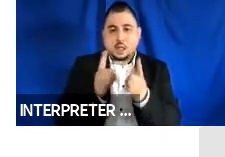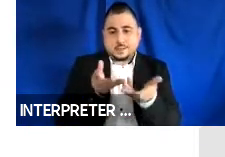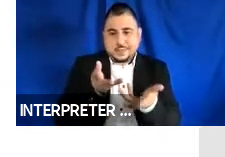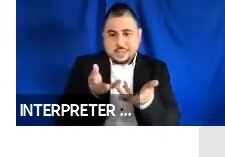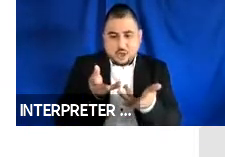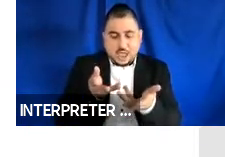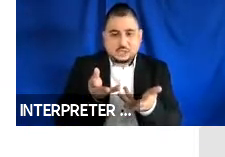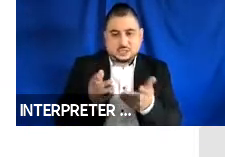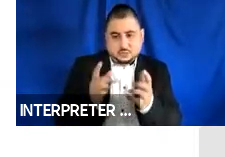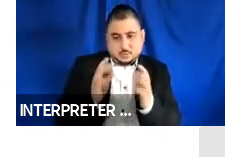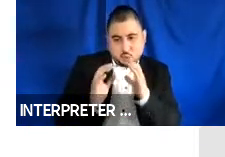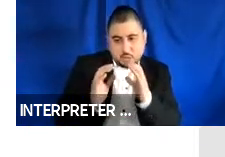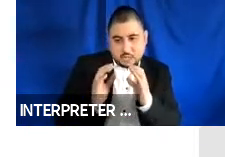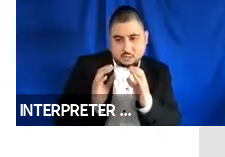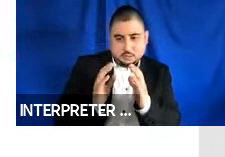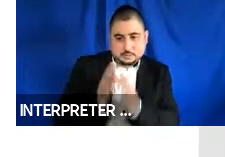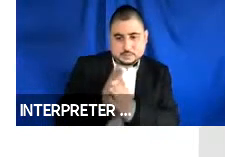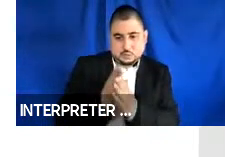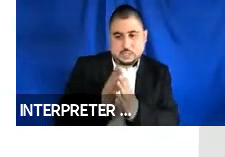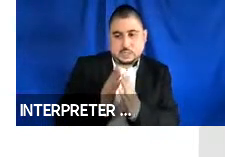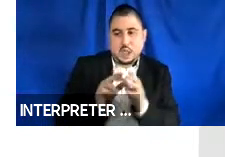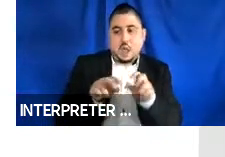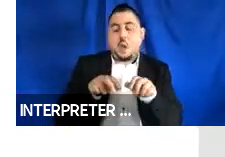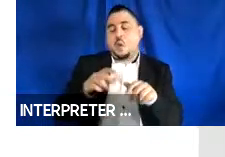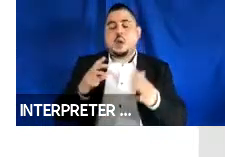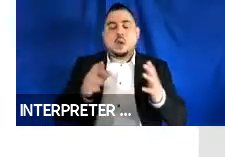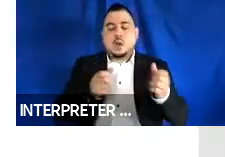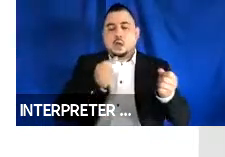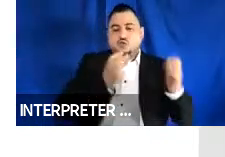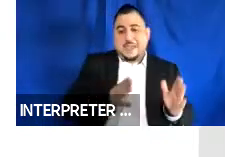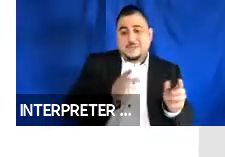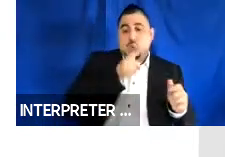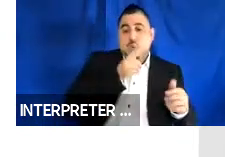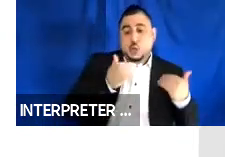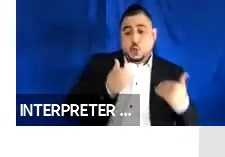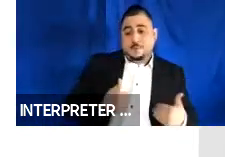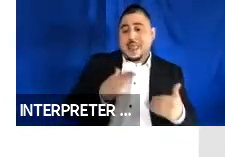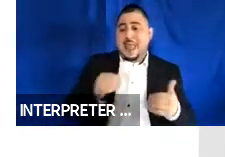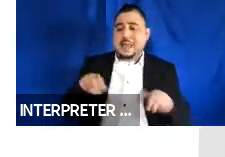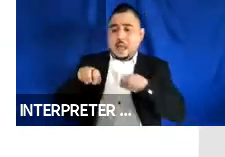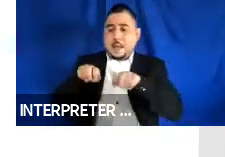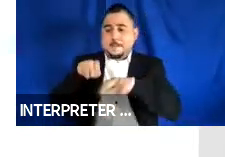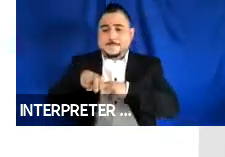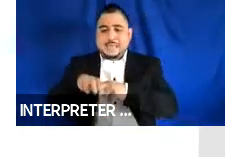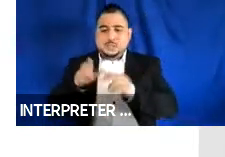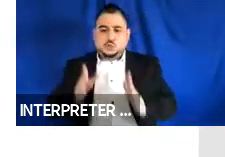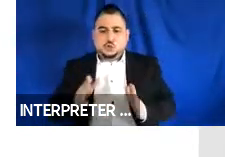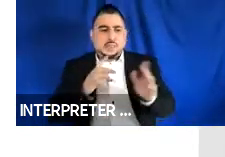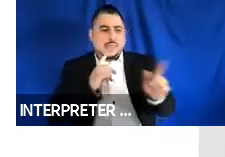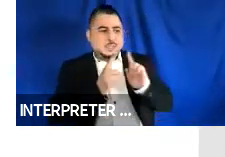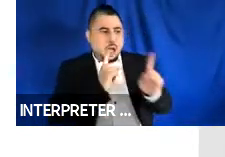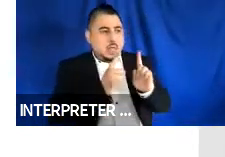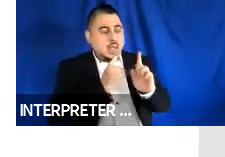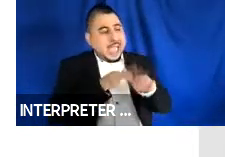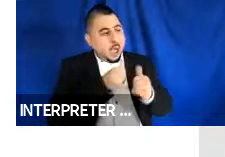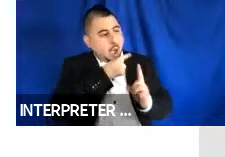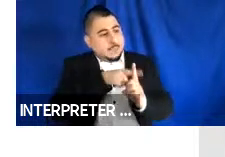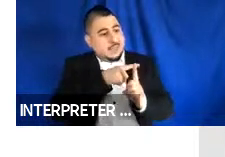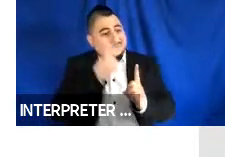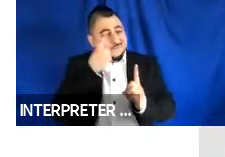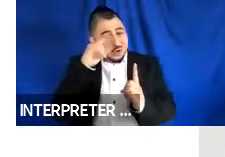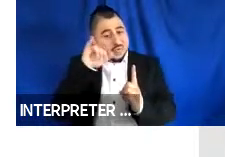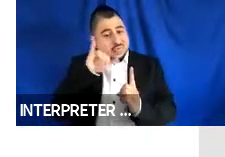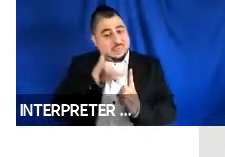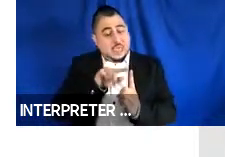interaction between a passenger and a human driver. How optimistic are you for that working